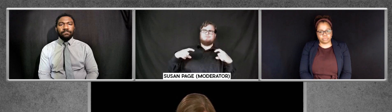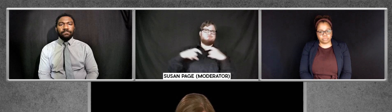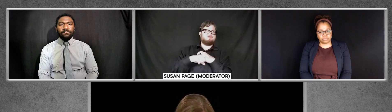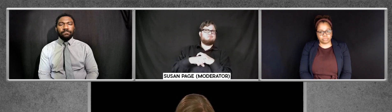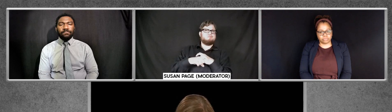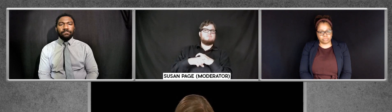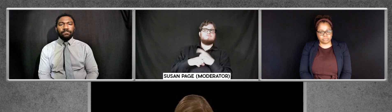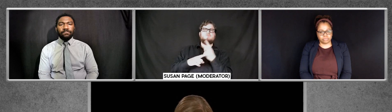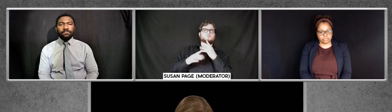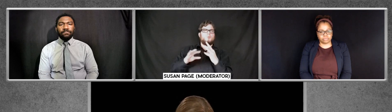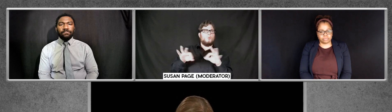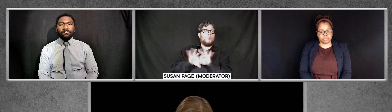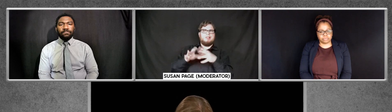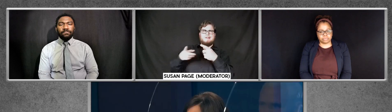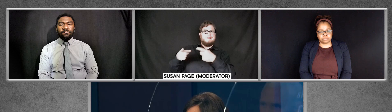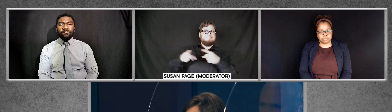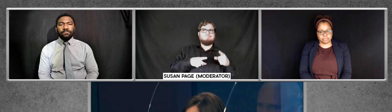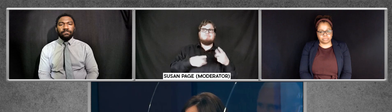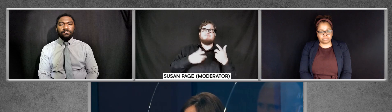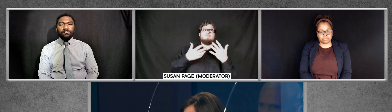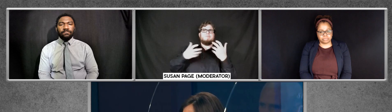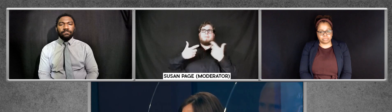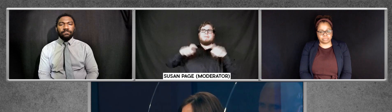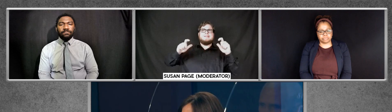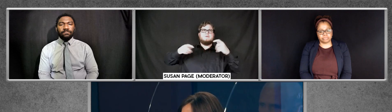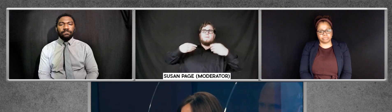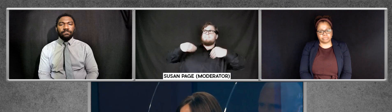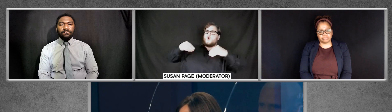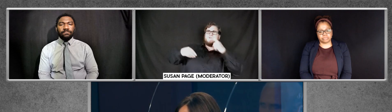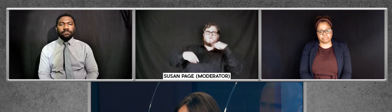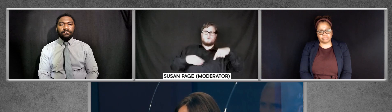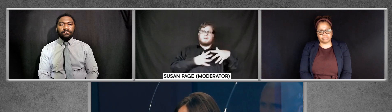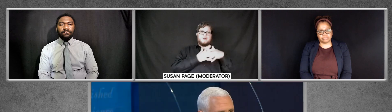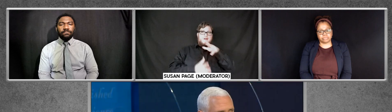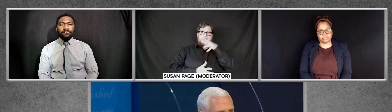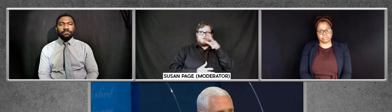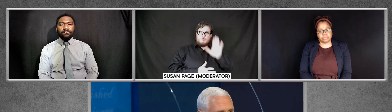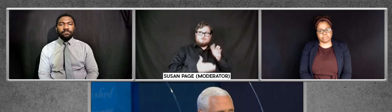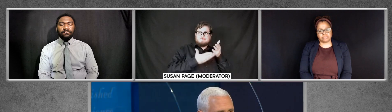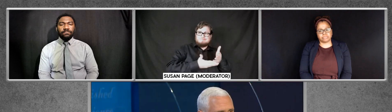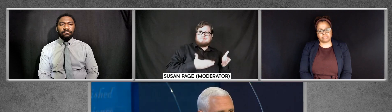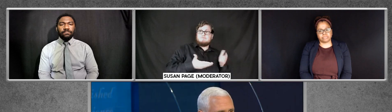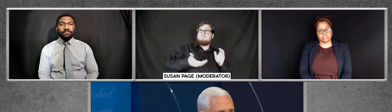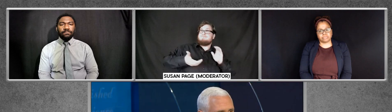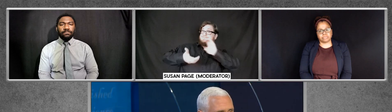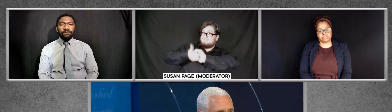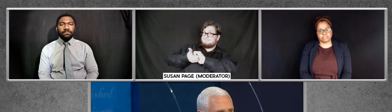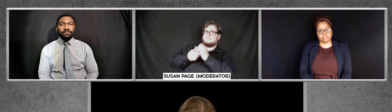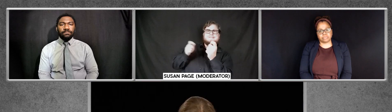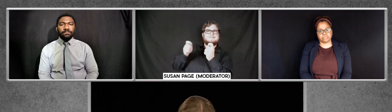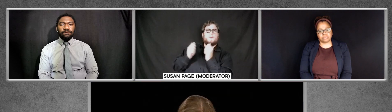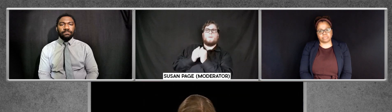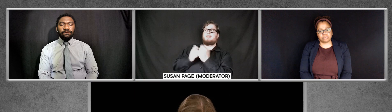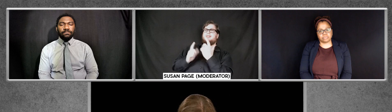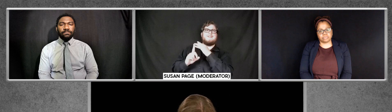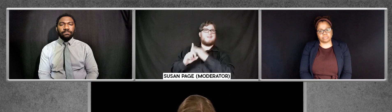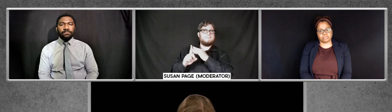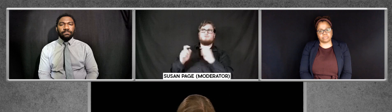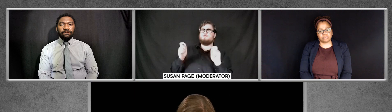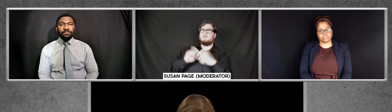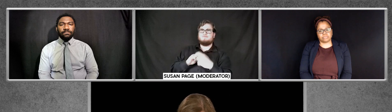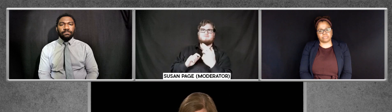huge market for American agricultural goods. It's a potential partner in dealing with climate change in North Korea. And in a video tonight,